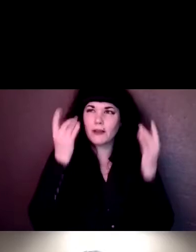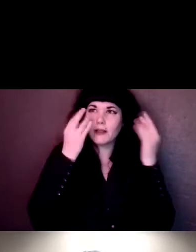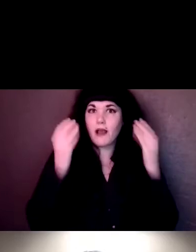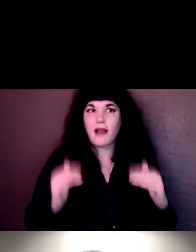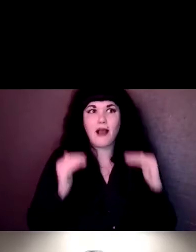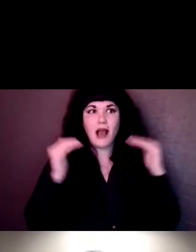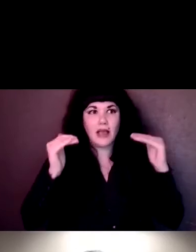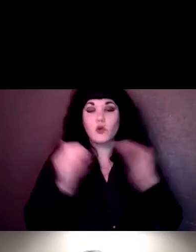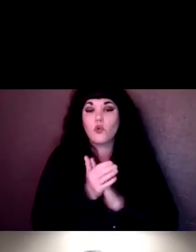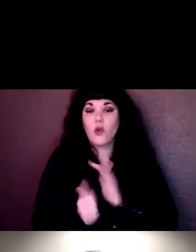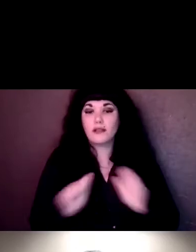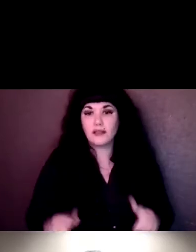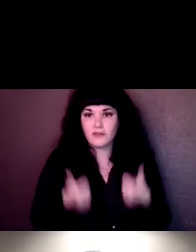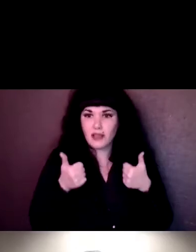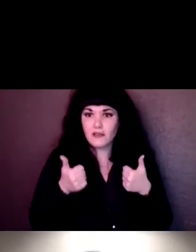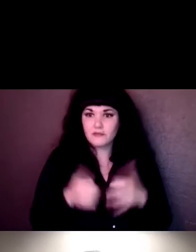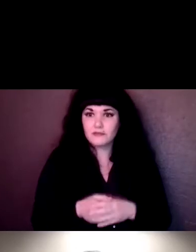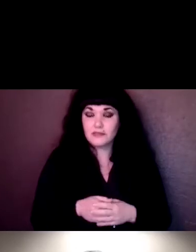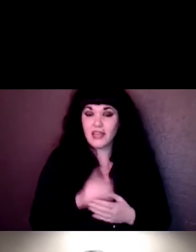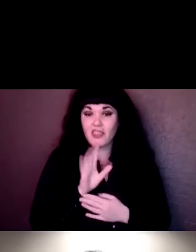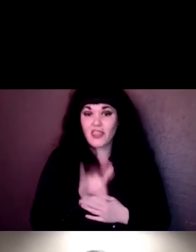That's ultimately our goal.